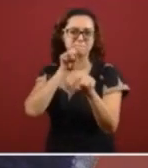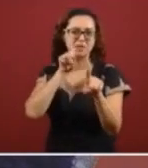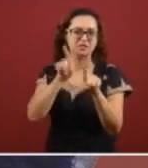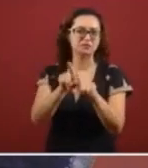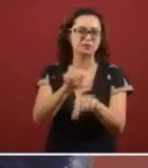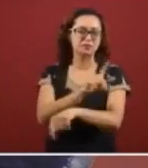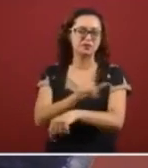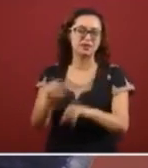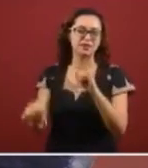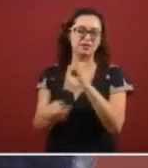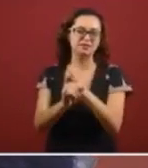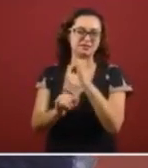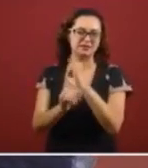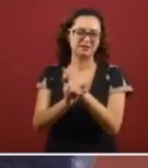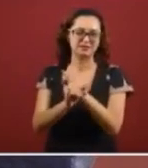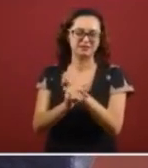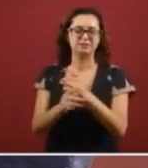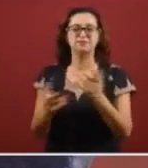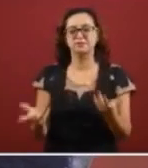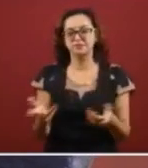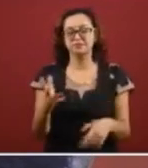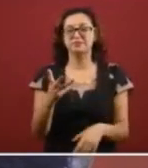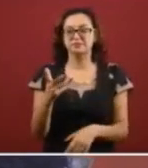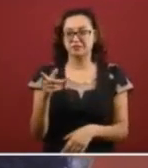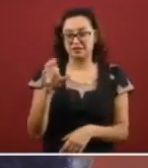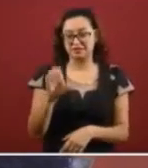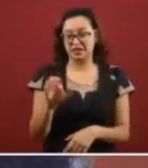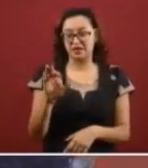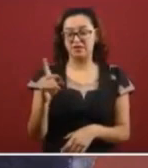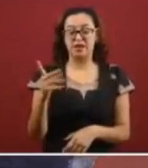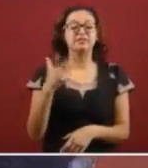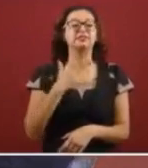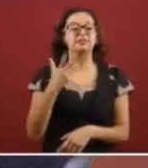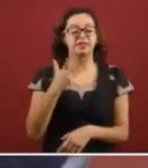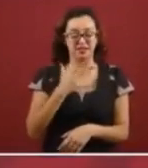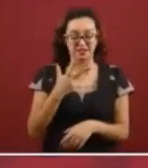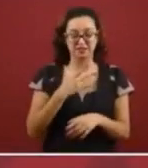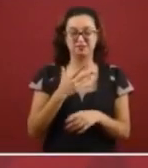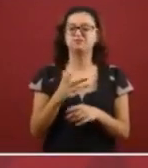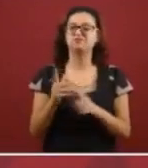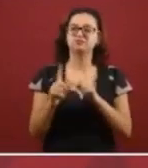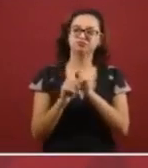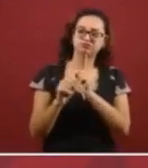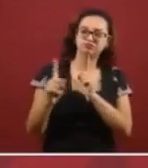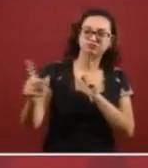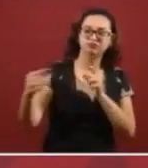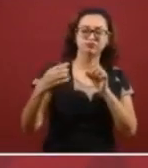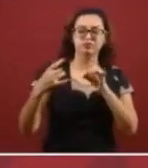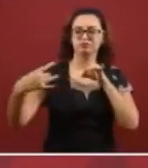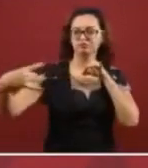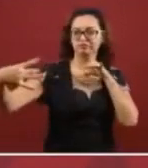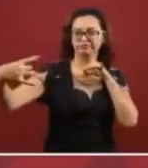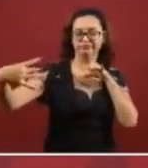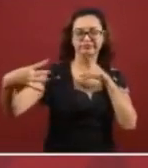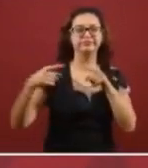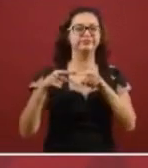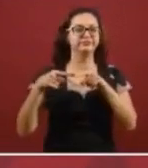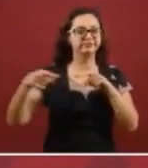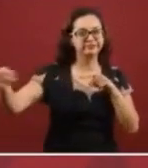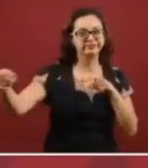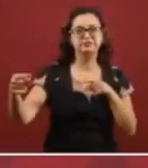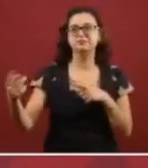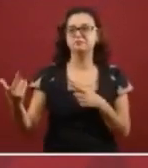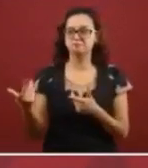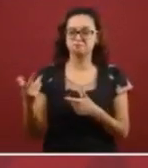We count on lines of fiber optics in order to communicate via